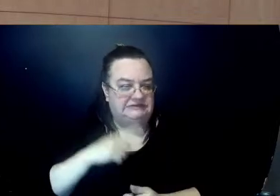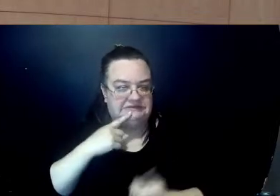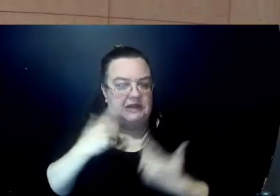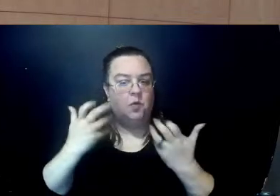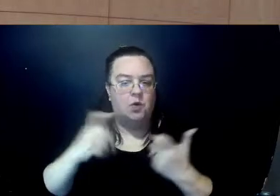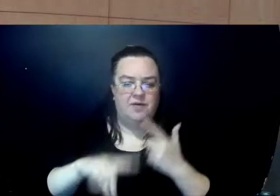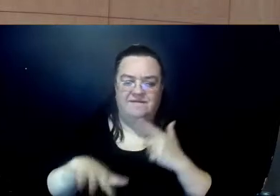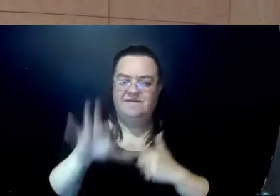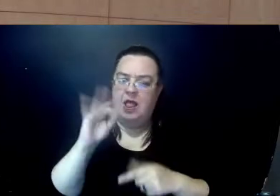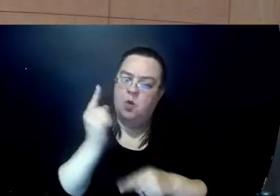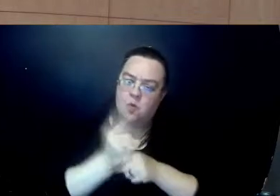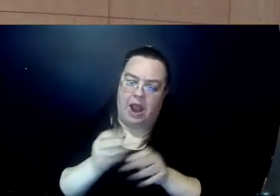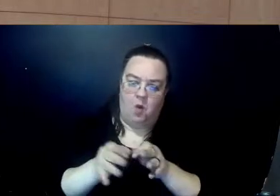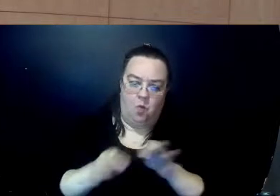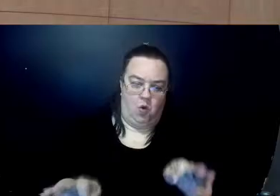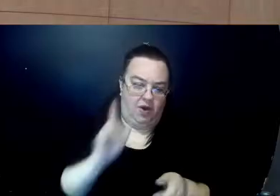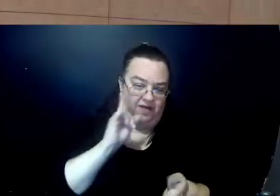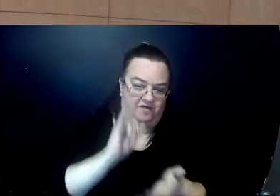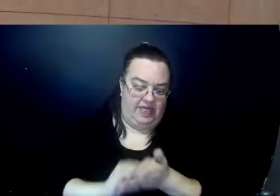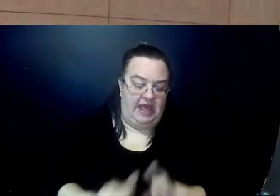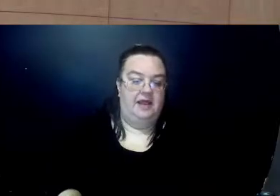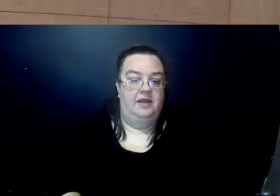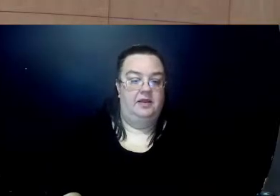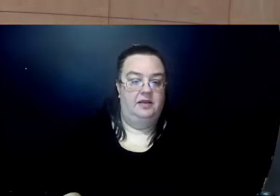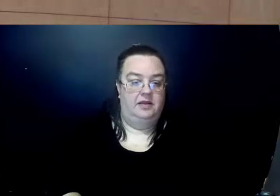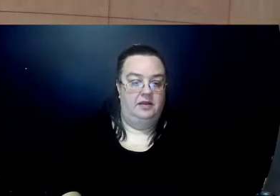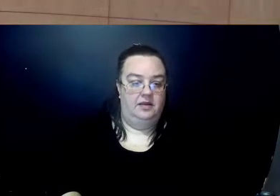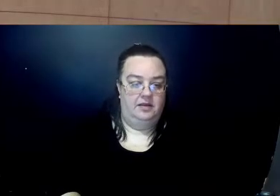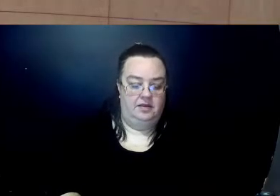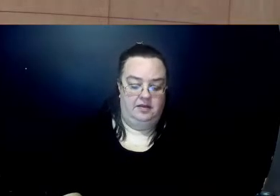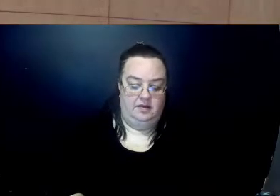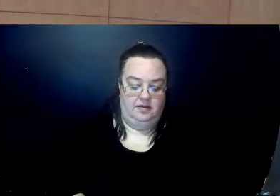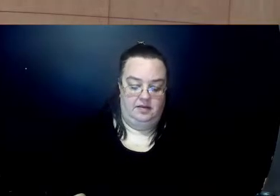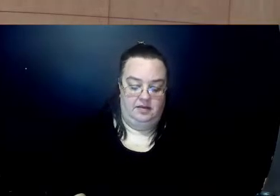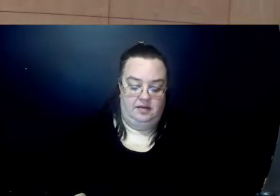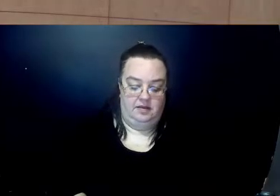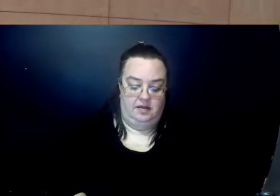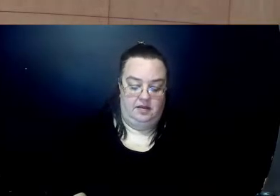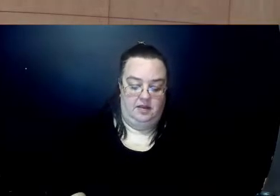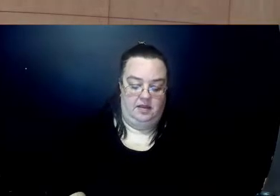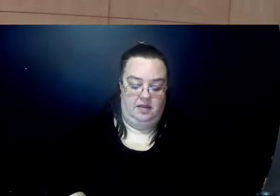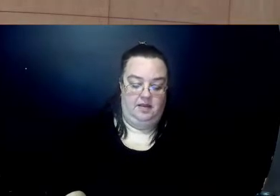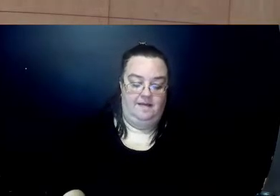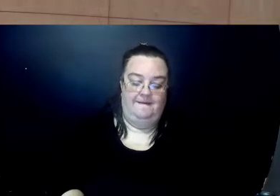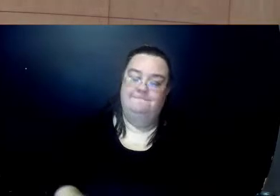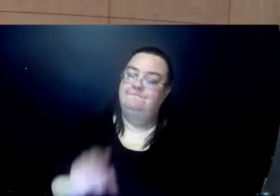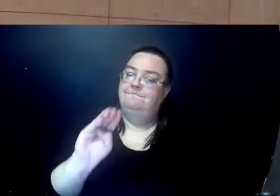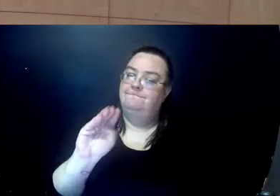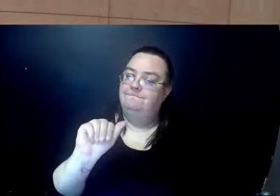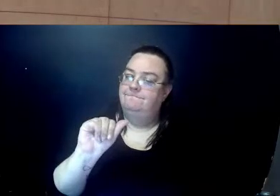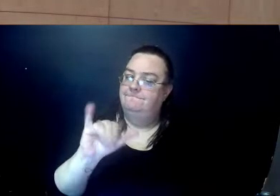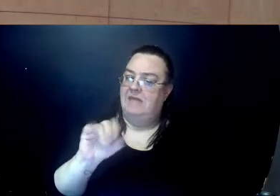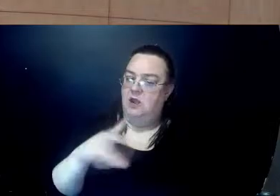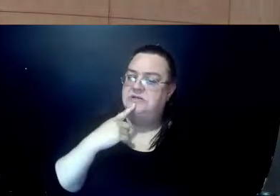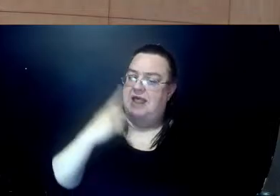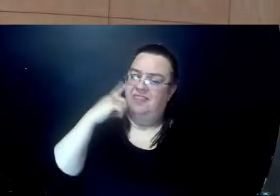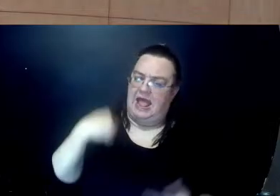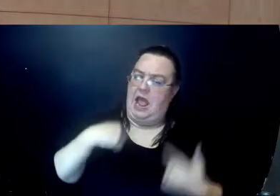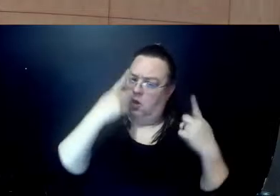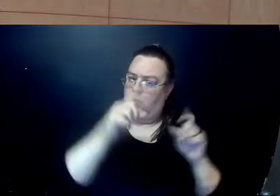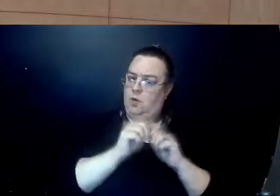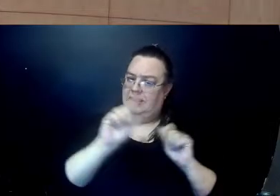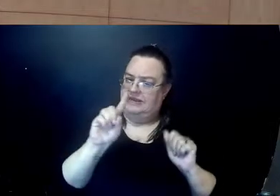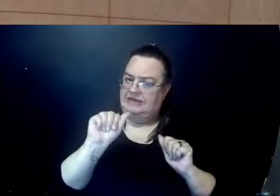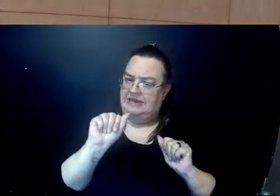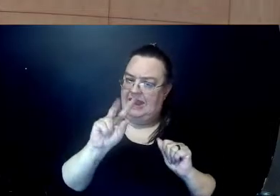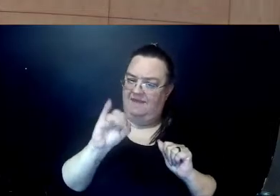right wording for. Is anyone, I mean, I think I agree with David. I think we're sidestepping